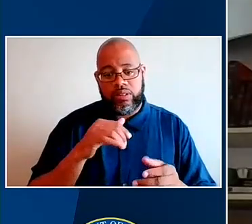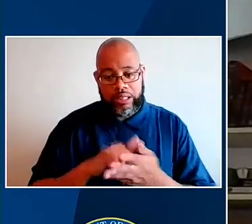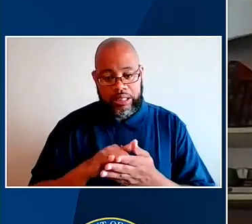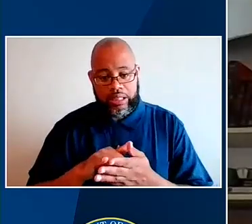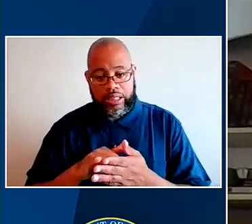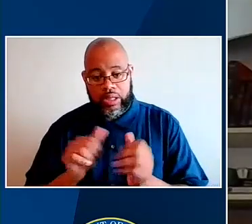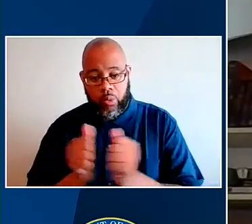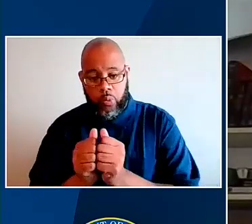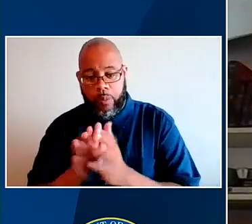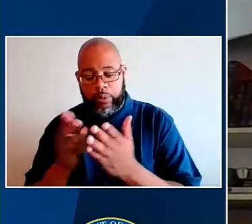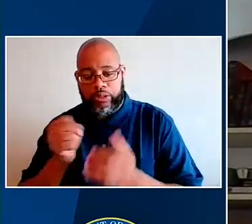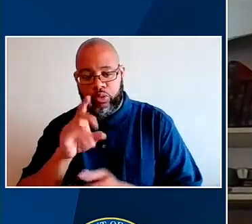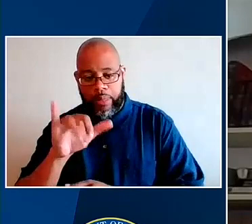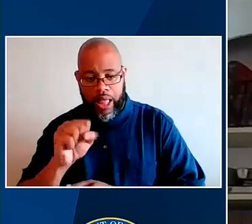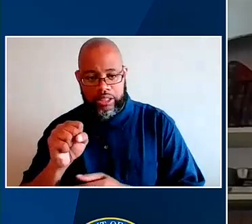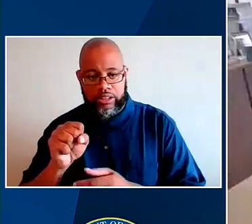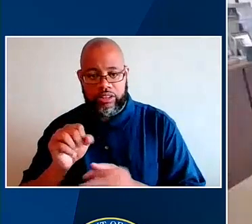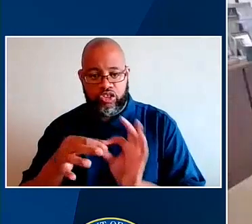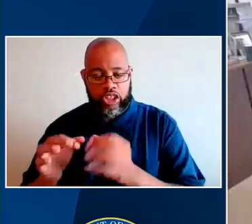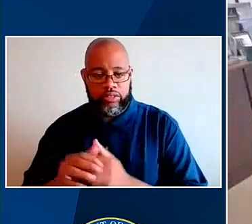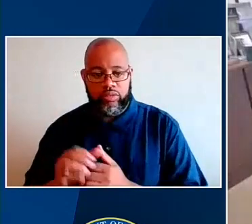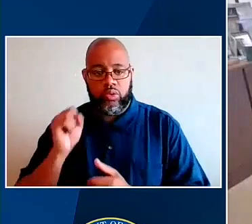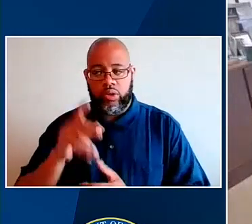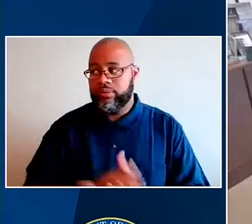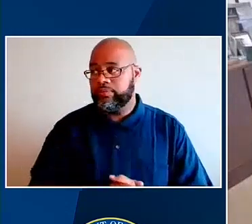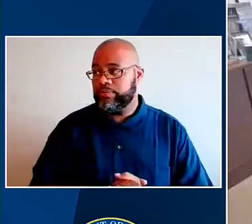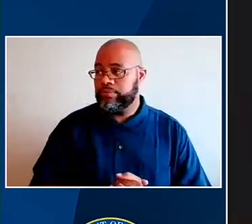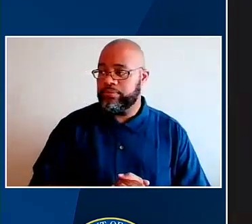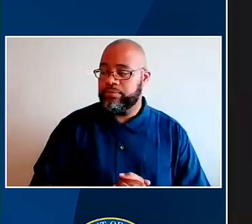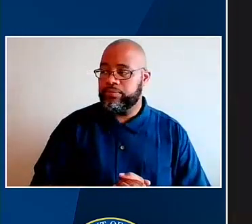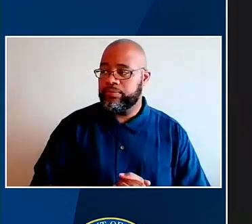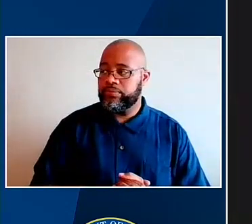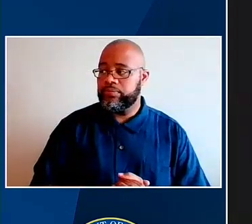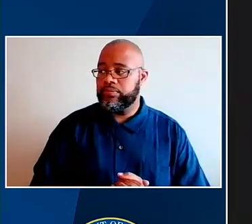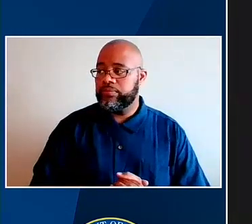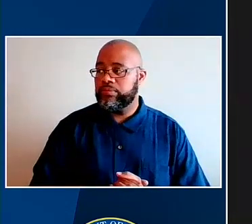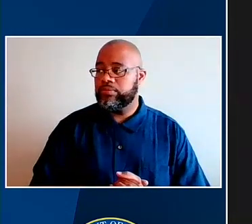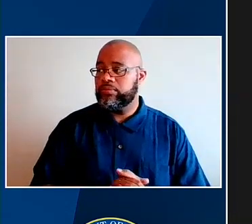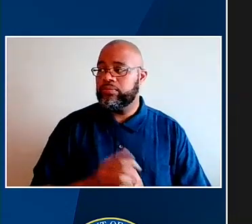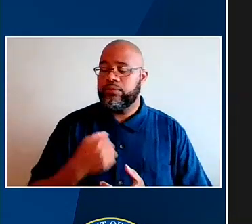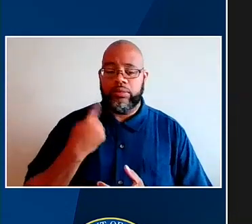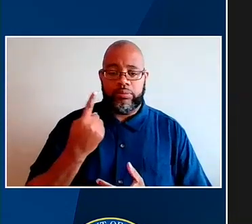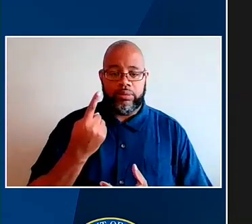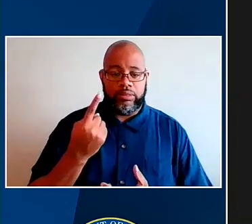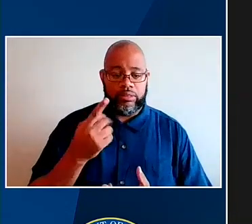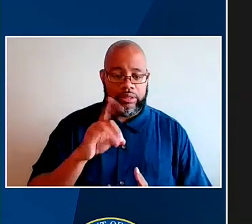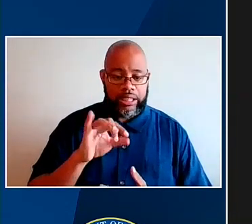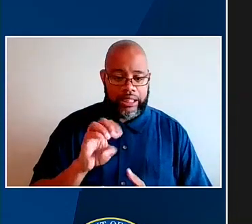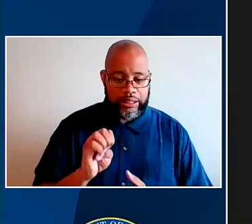and supplies changes. That's correct. Okay. I'm sorry, Denise, you have something? Yeah, Denise, do you want